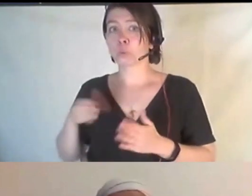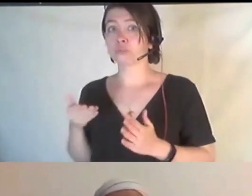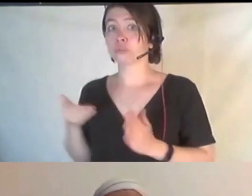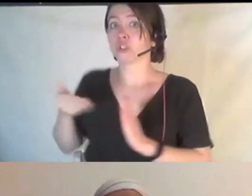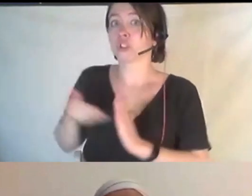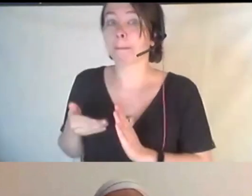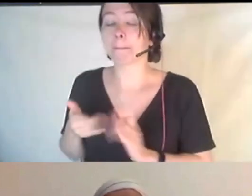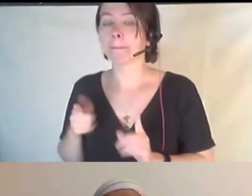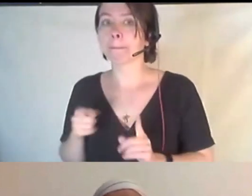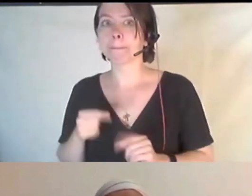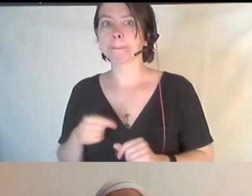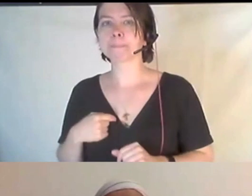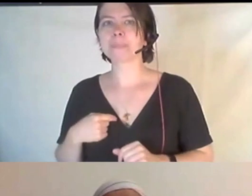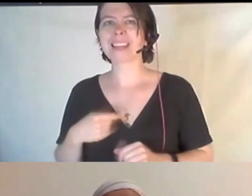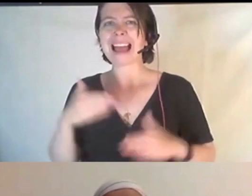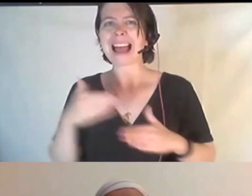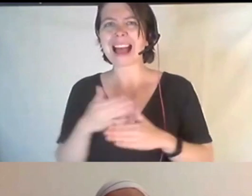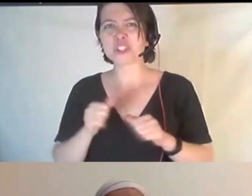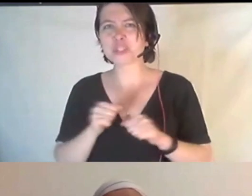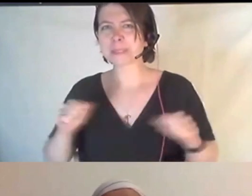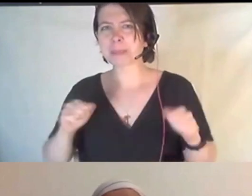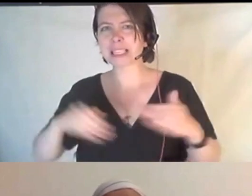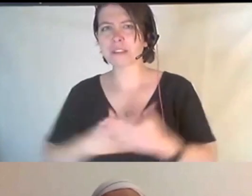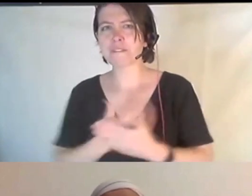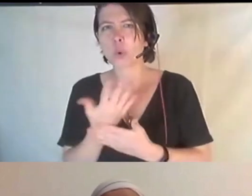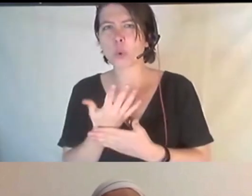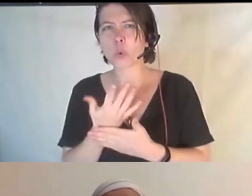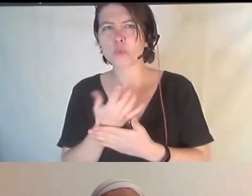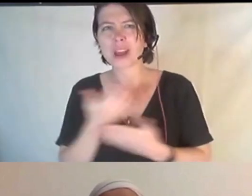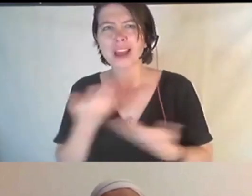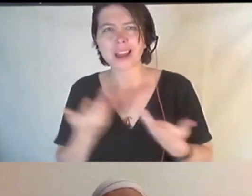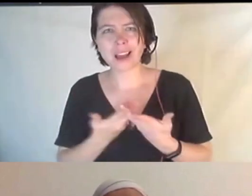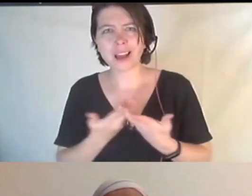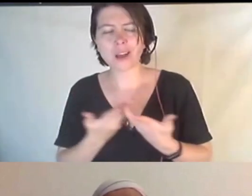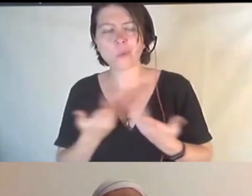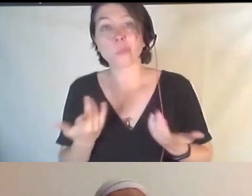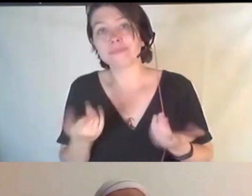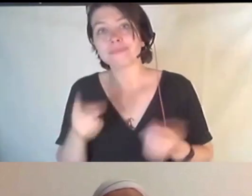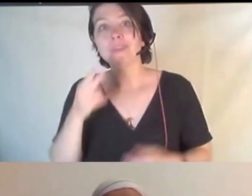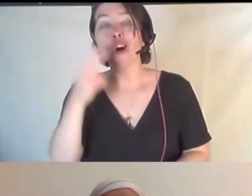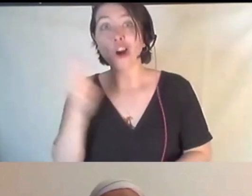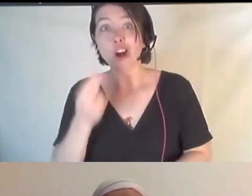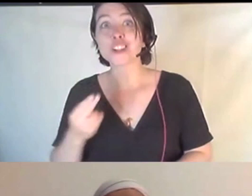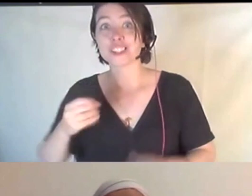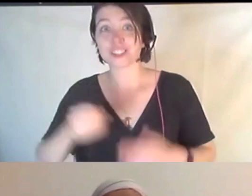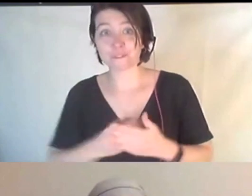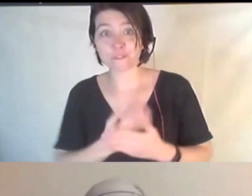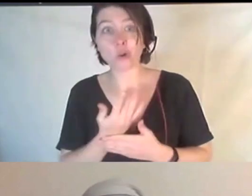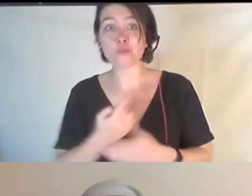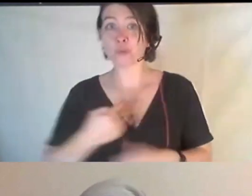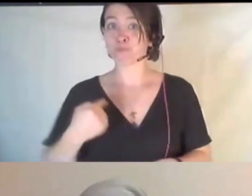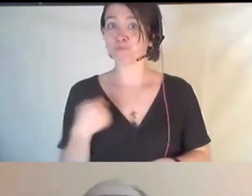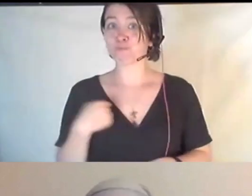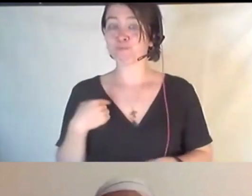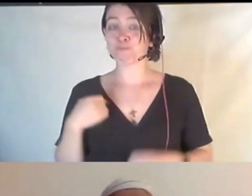evolved. ActionSpace has evolved because our artists have evolved. I came to ActionSpace later than Thompson and Charlotte. I came